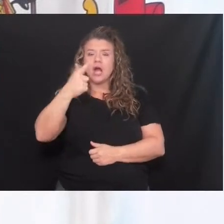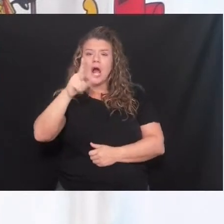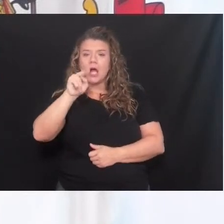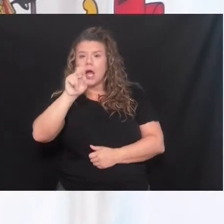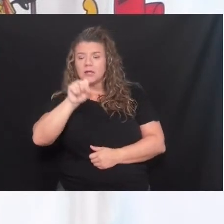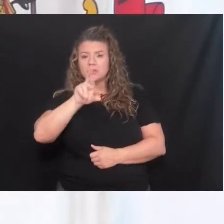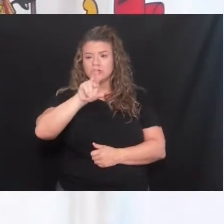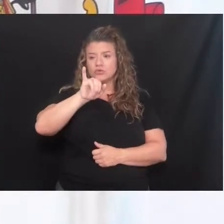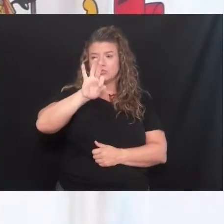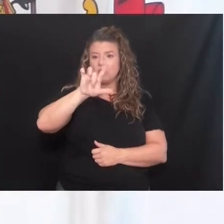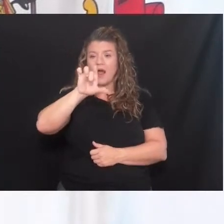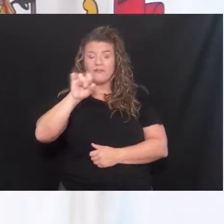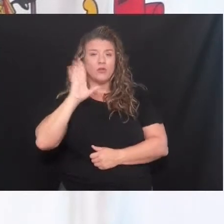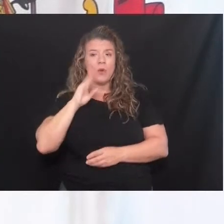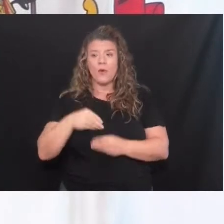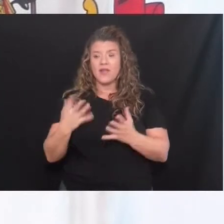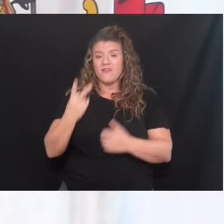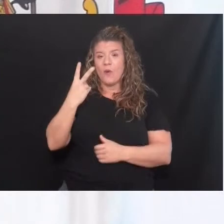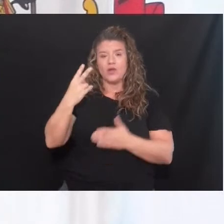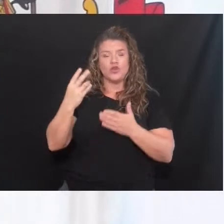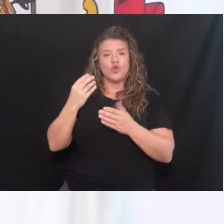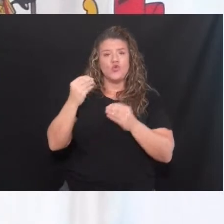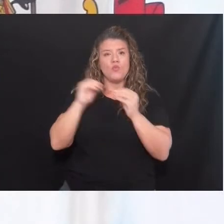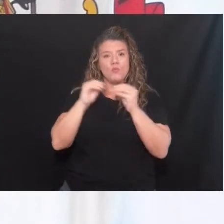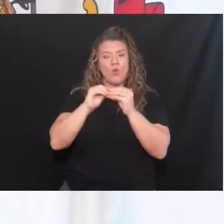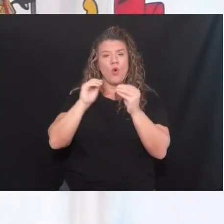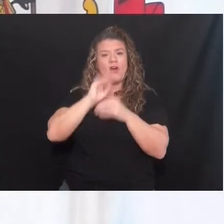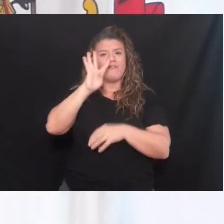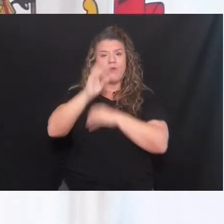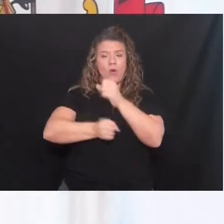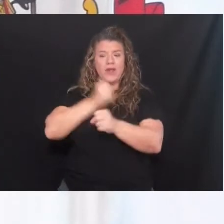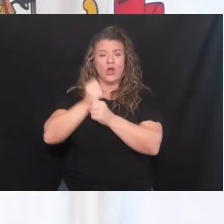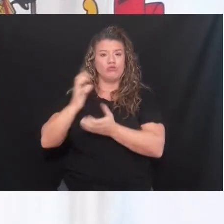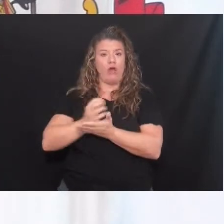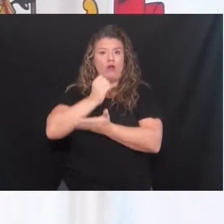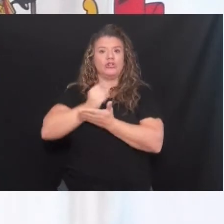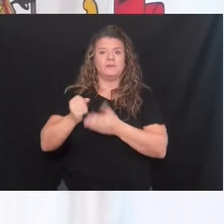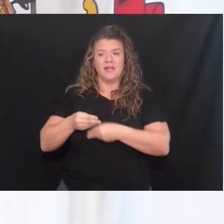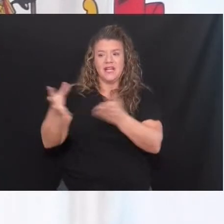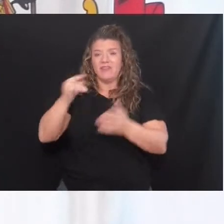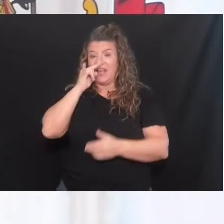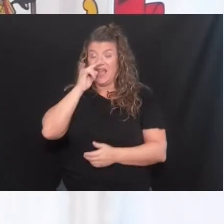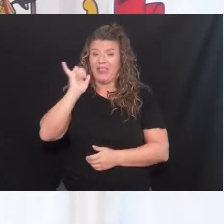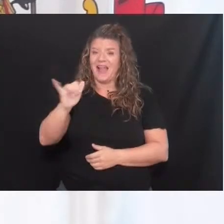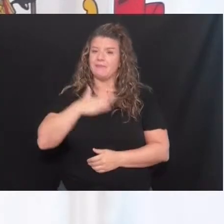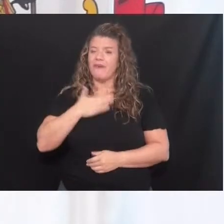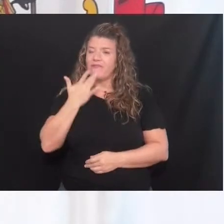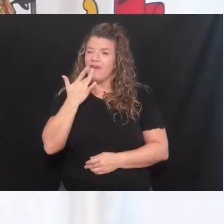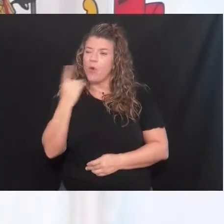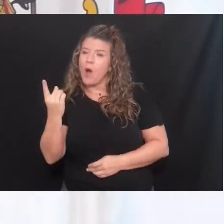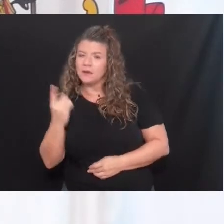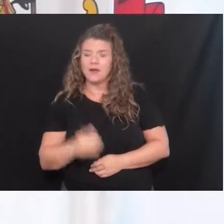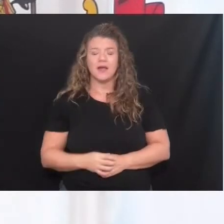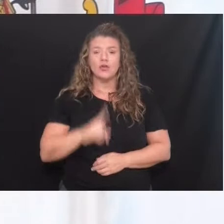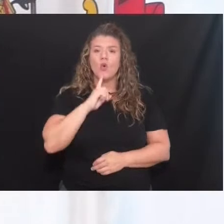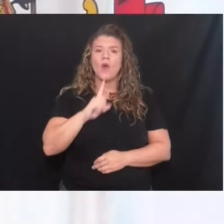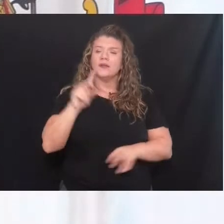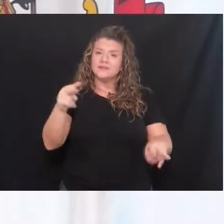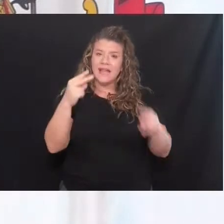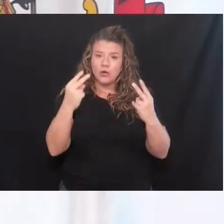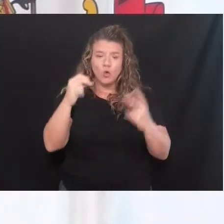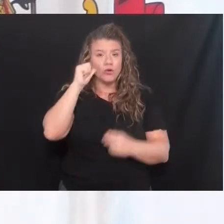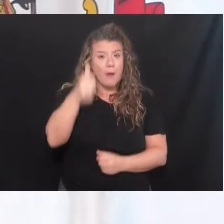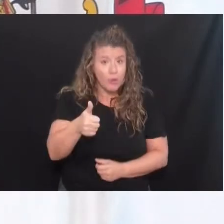more 4-year full scholarships to our kids, and that's the one that I love the most of them all. So stay tuned, you know, tomorrow,